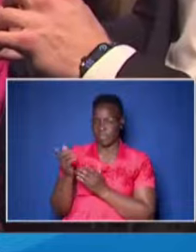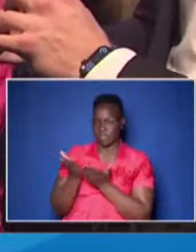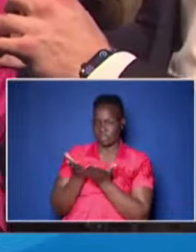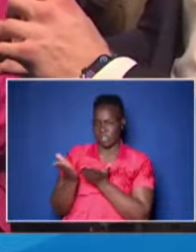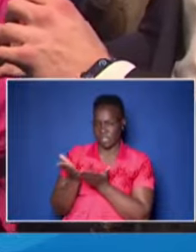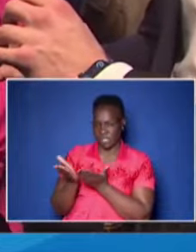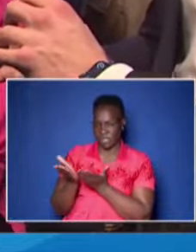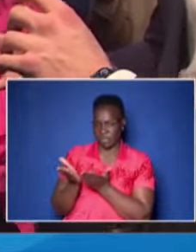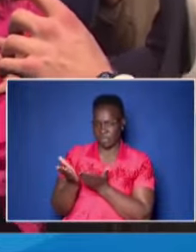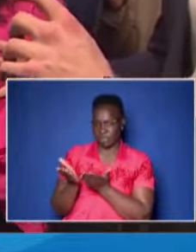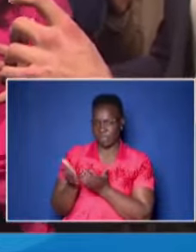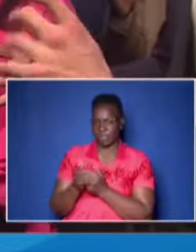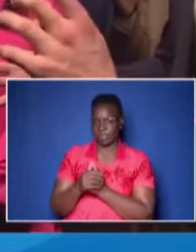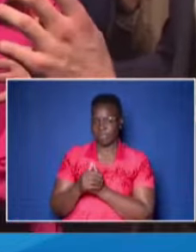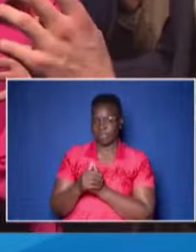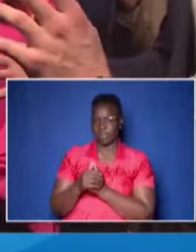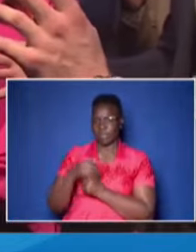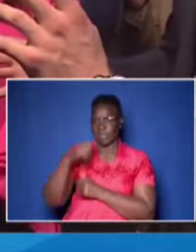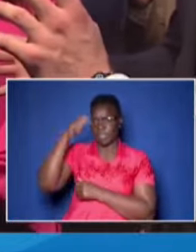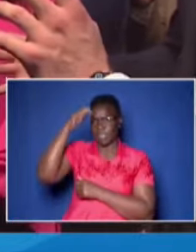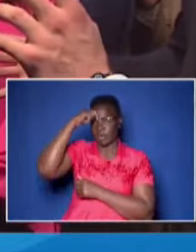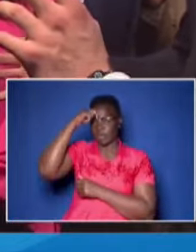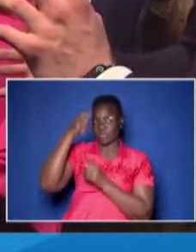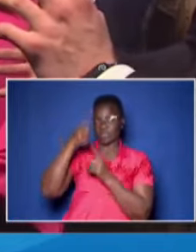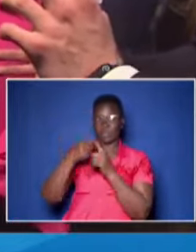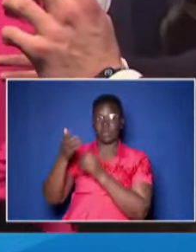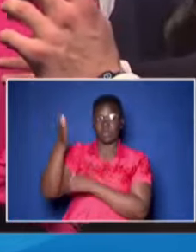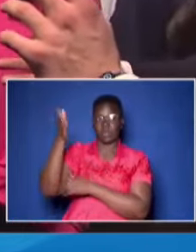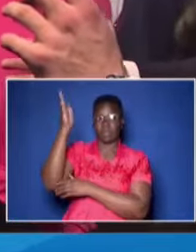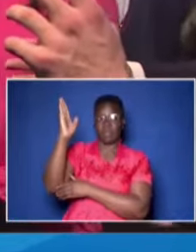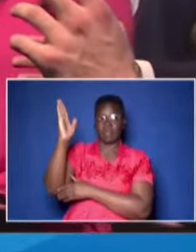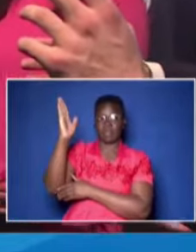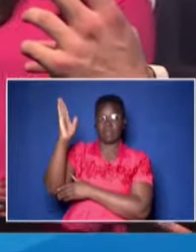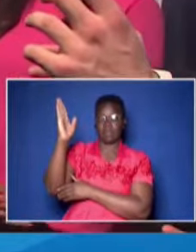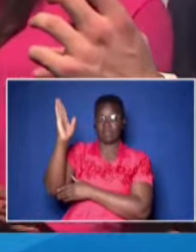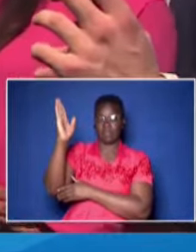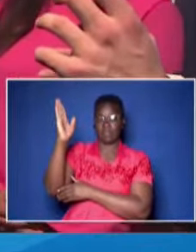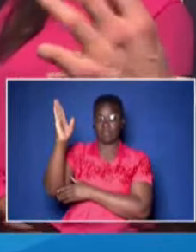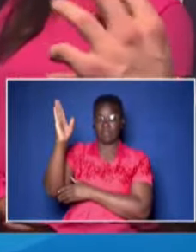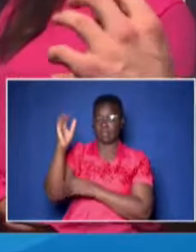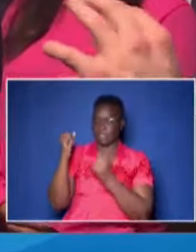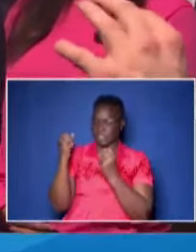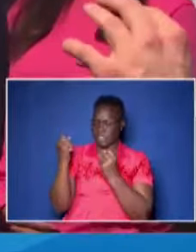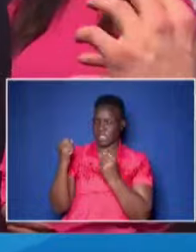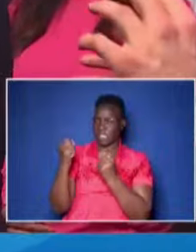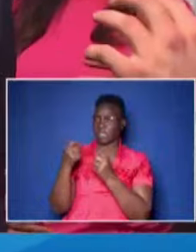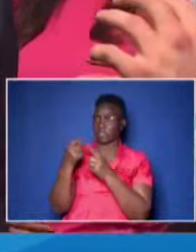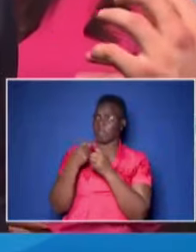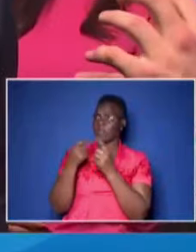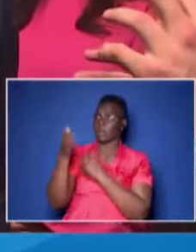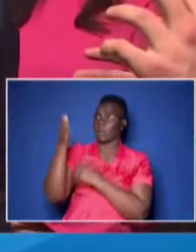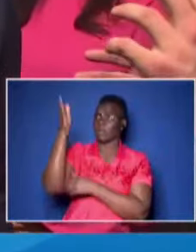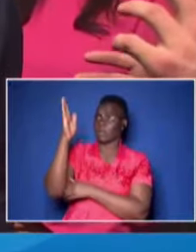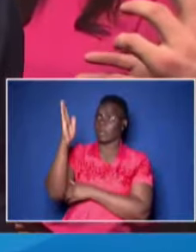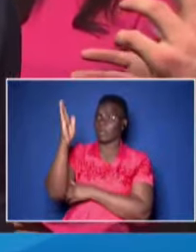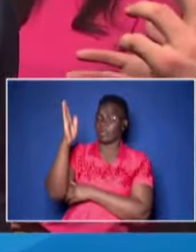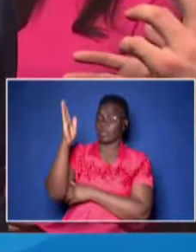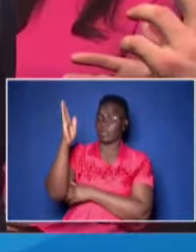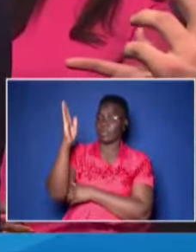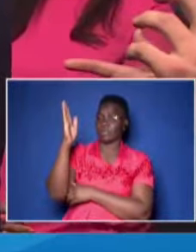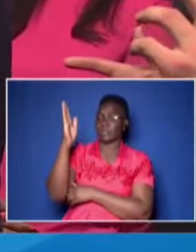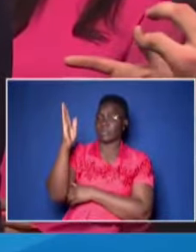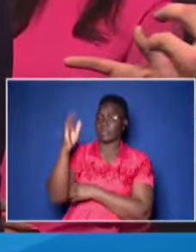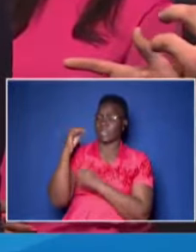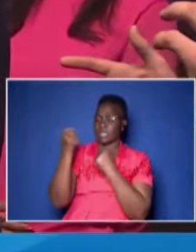serve is wisdom from above his strength from above in the mighty